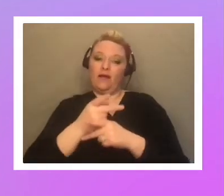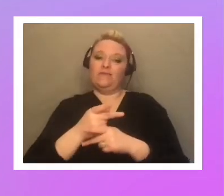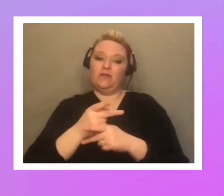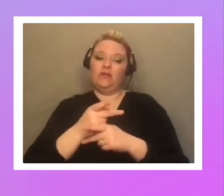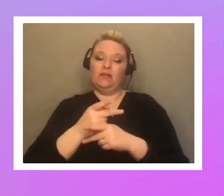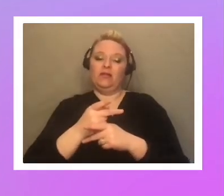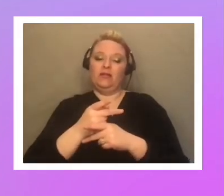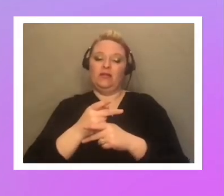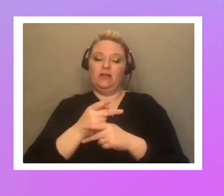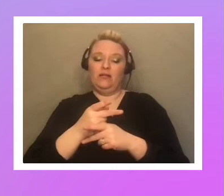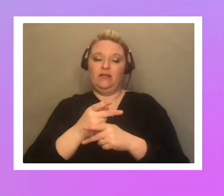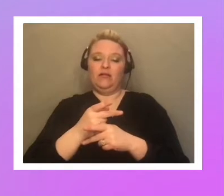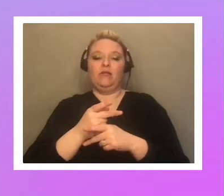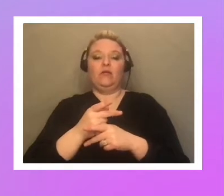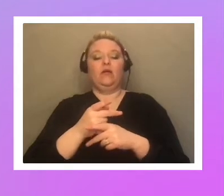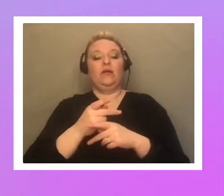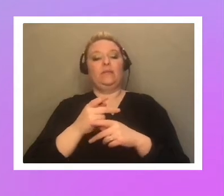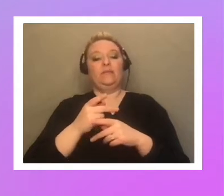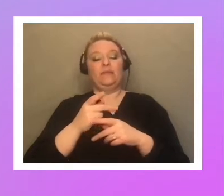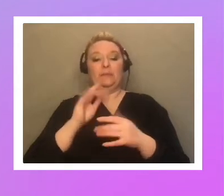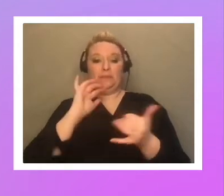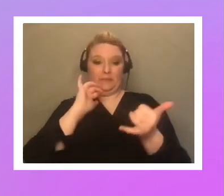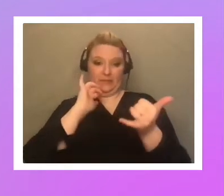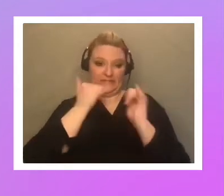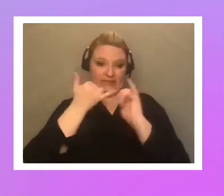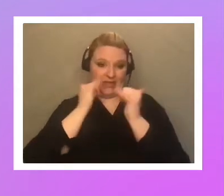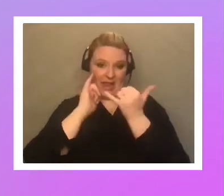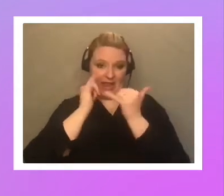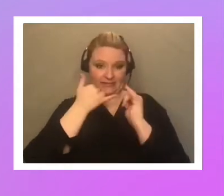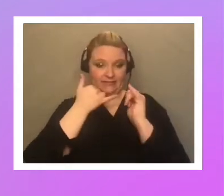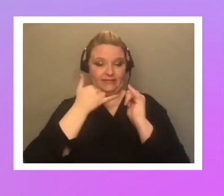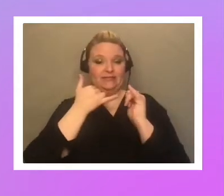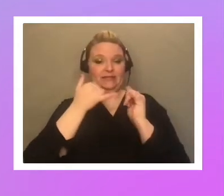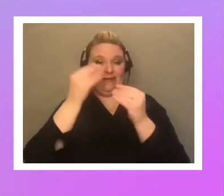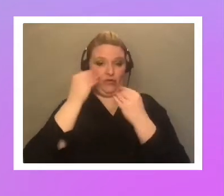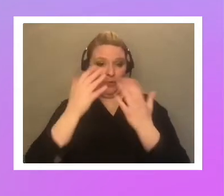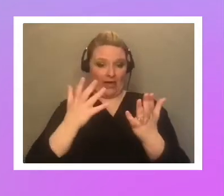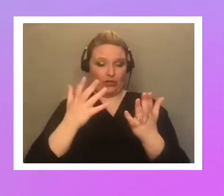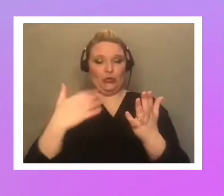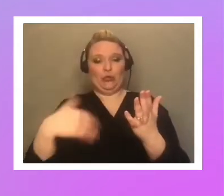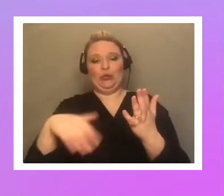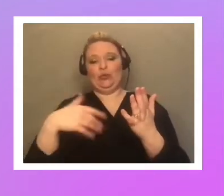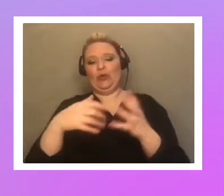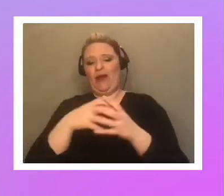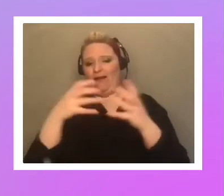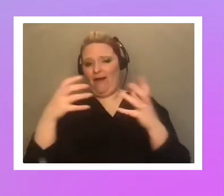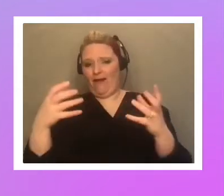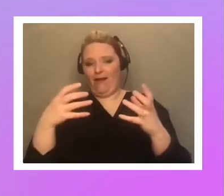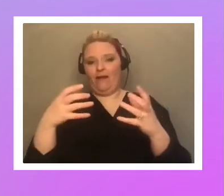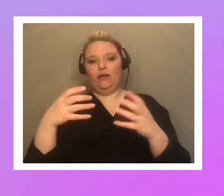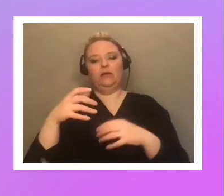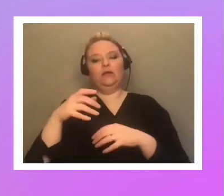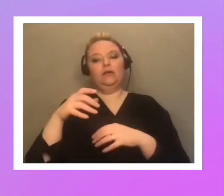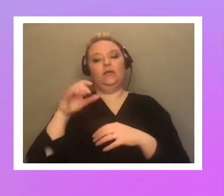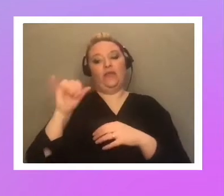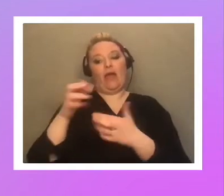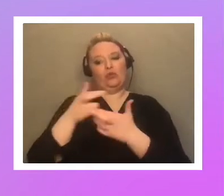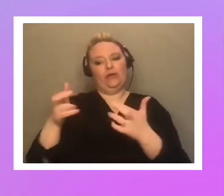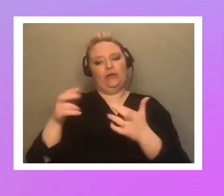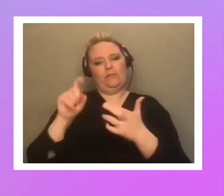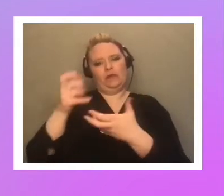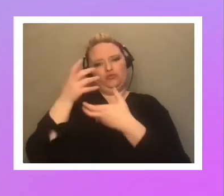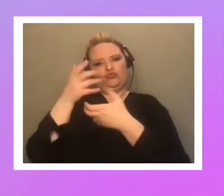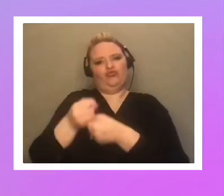because misinformation abounds. You want to make sure that you're choosing trusted